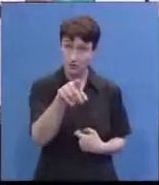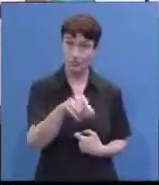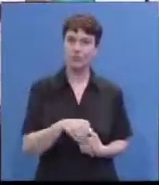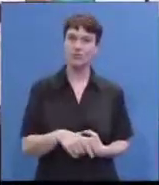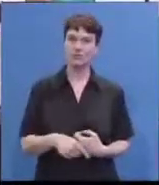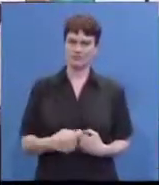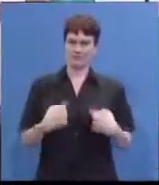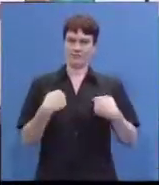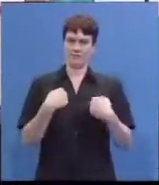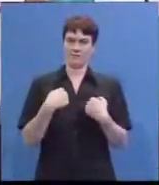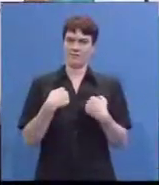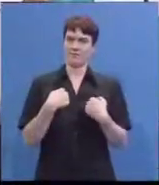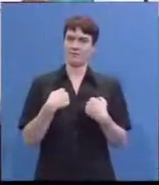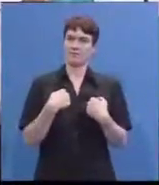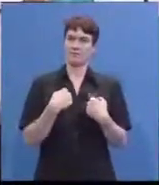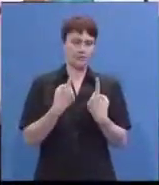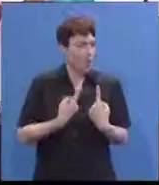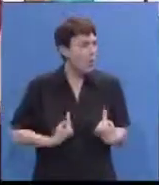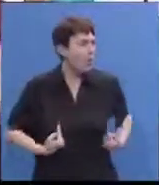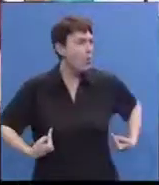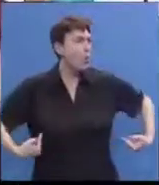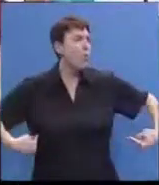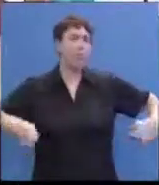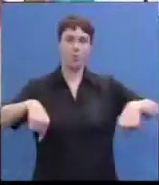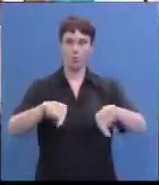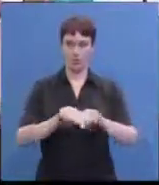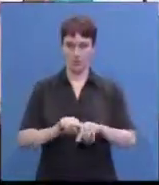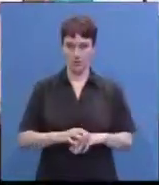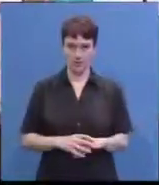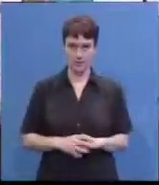I, all of us,